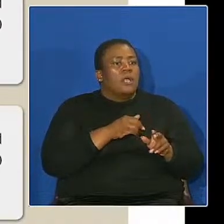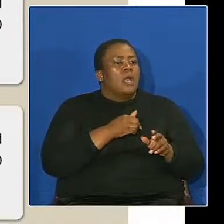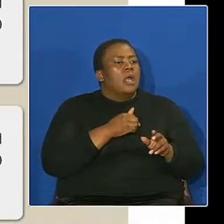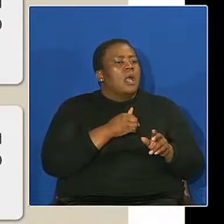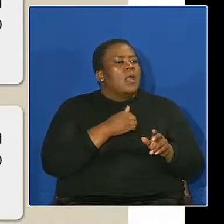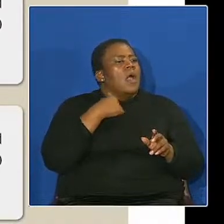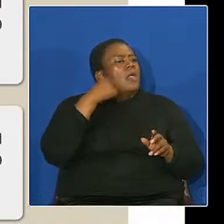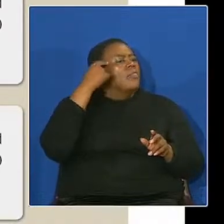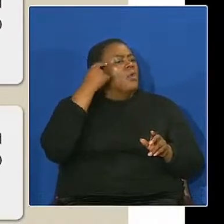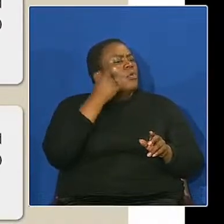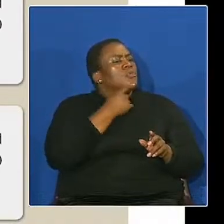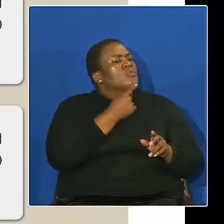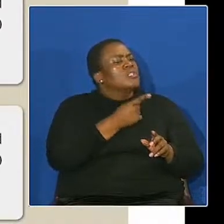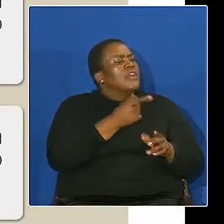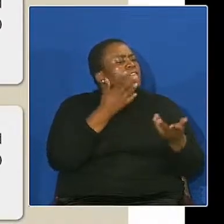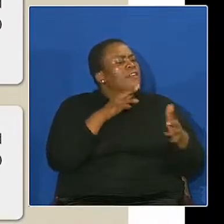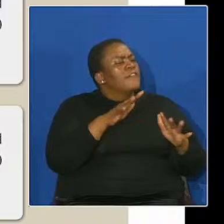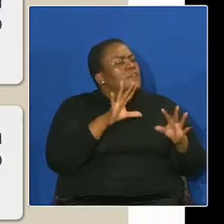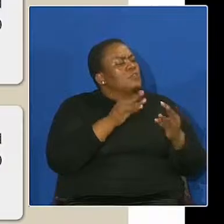already.